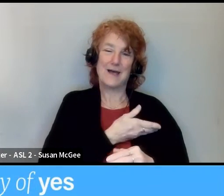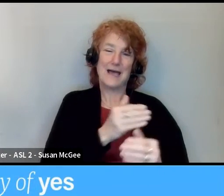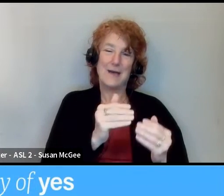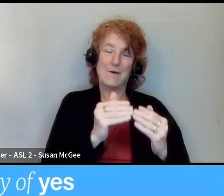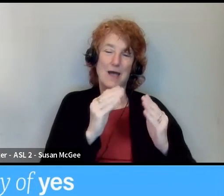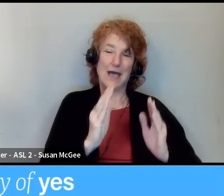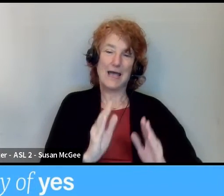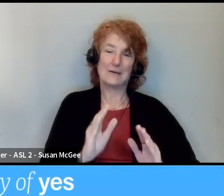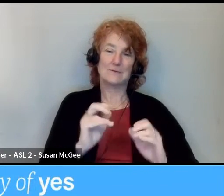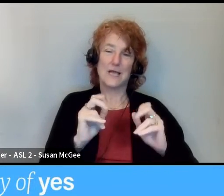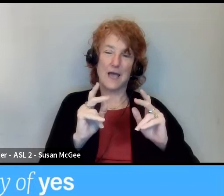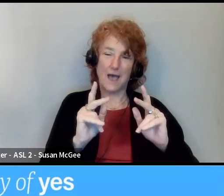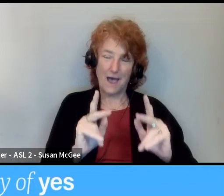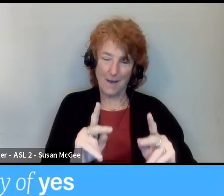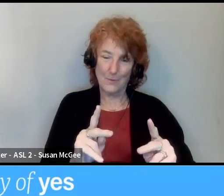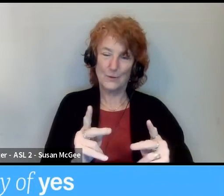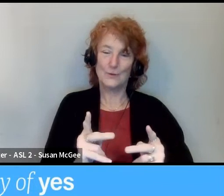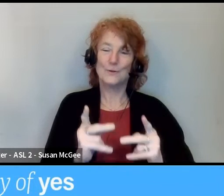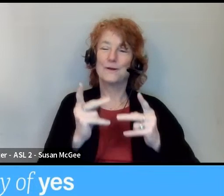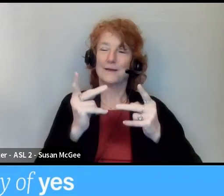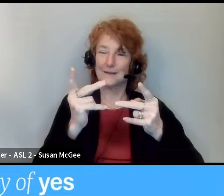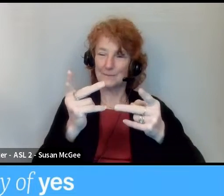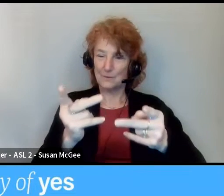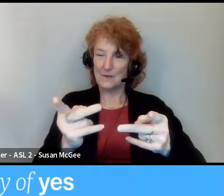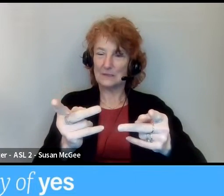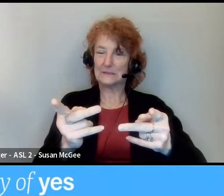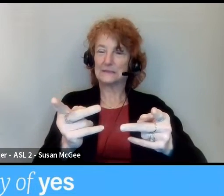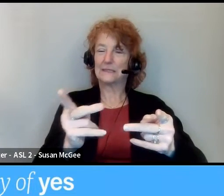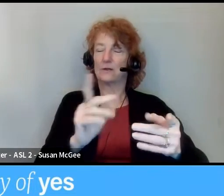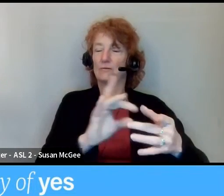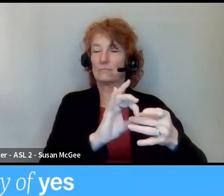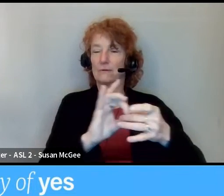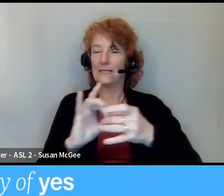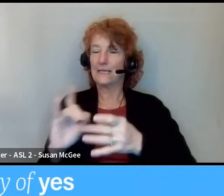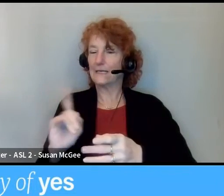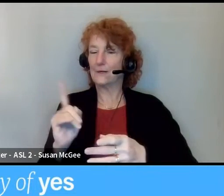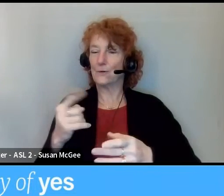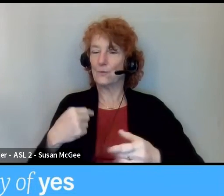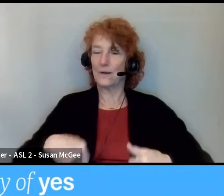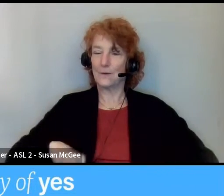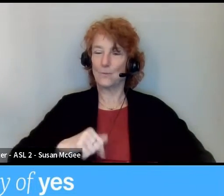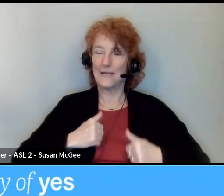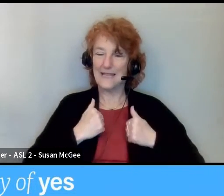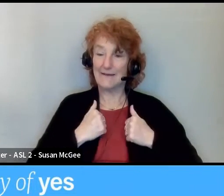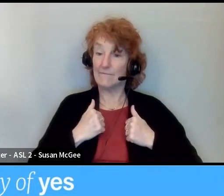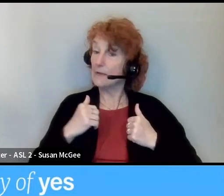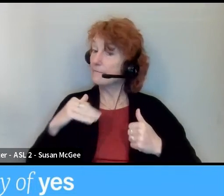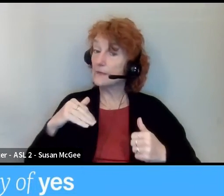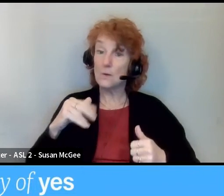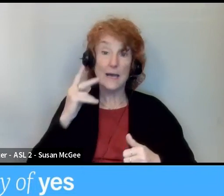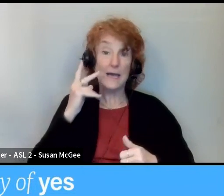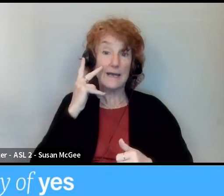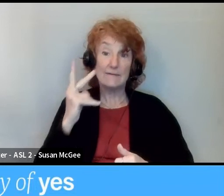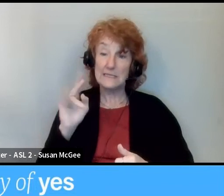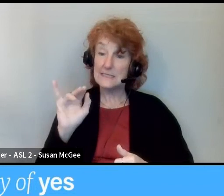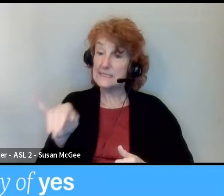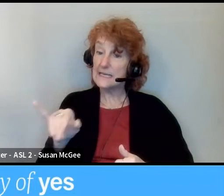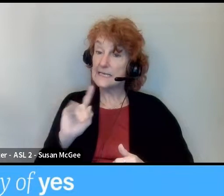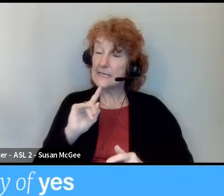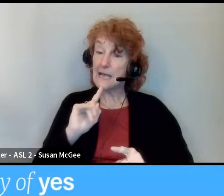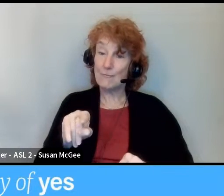to where we live, that fair housing report. If you haven't looked at it, it's a really amazing document.